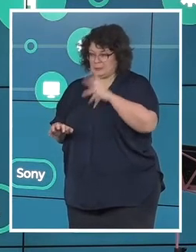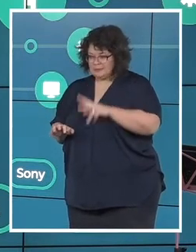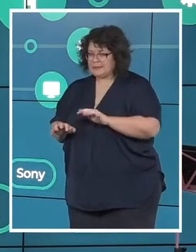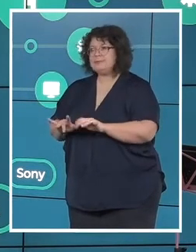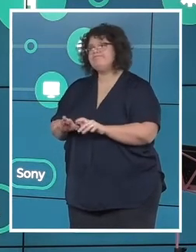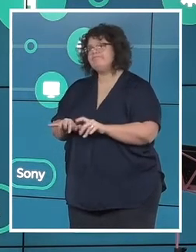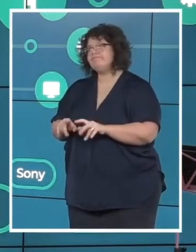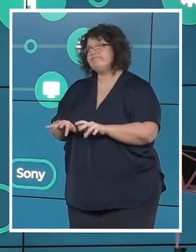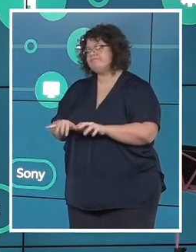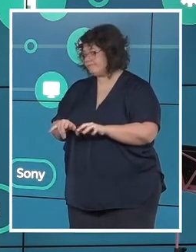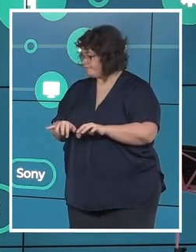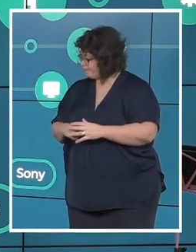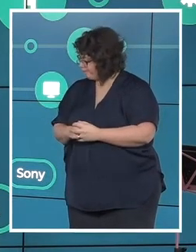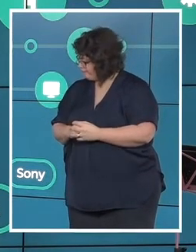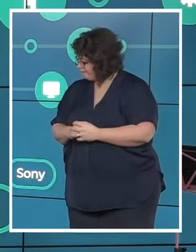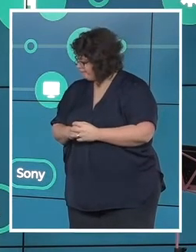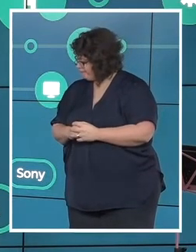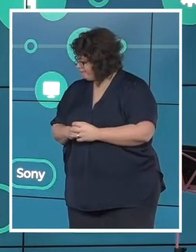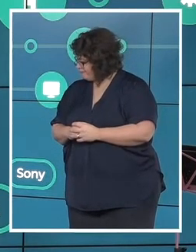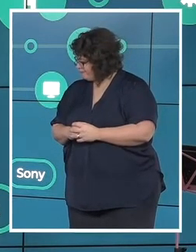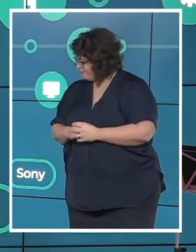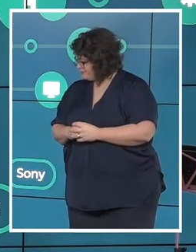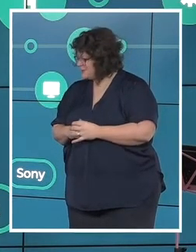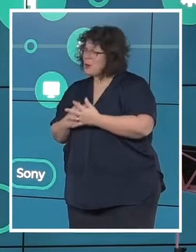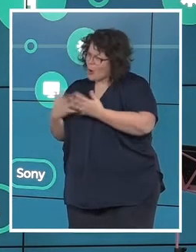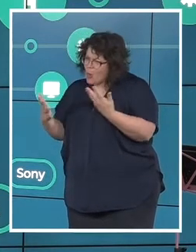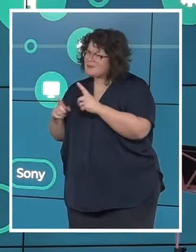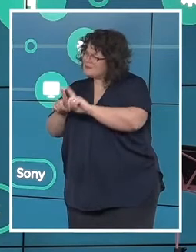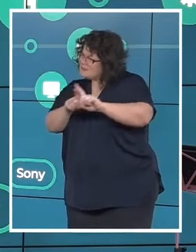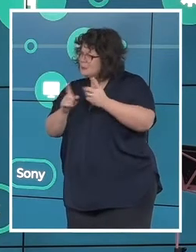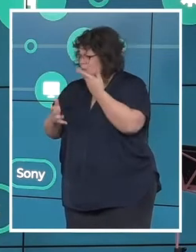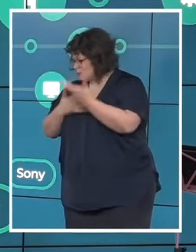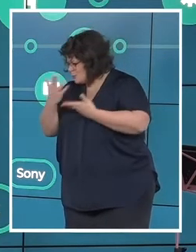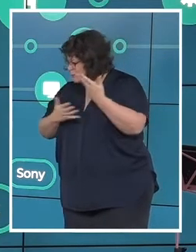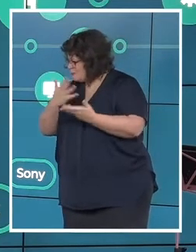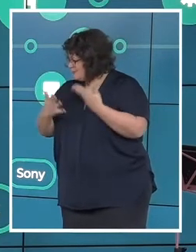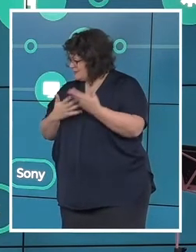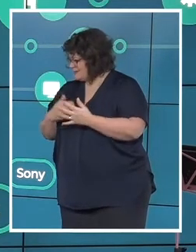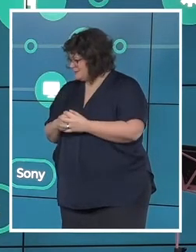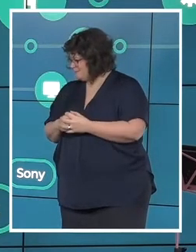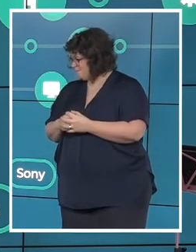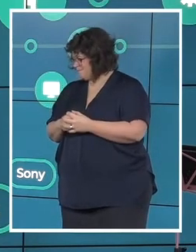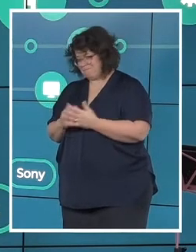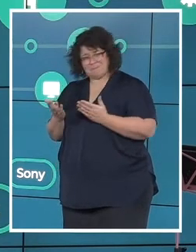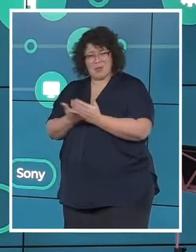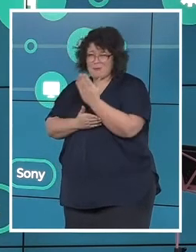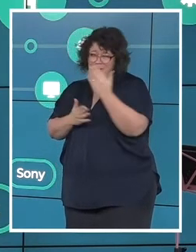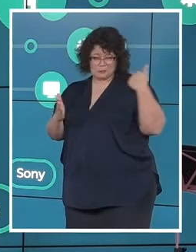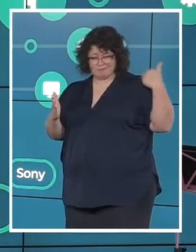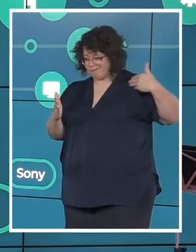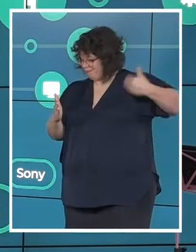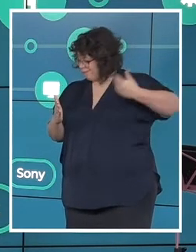history. And if companies center disability design, they can come up with the next big